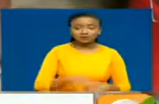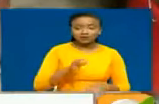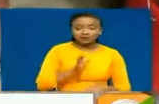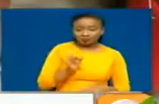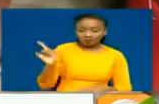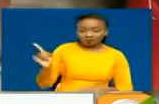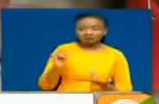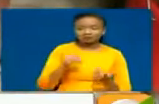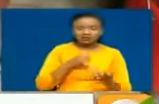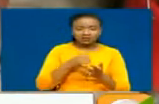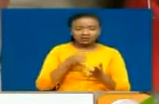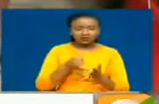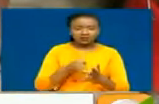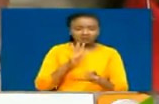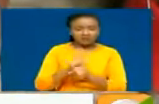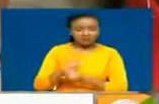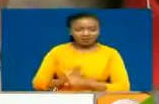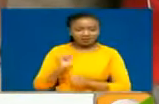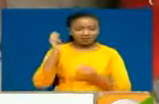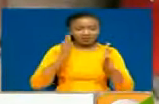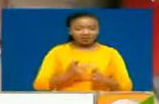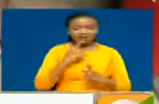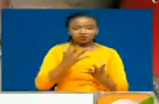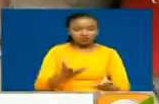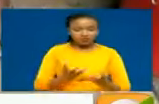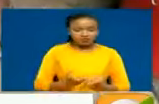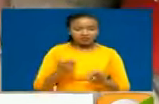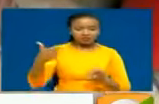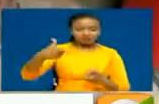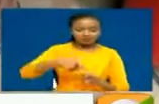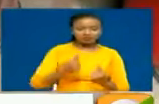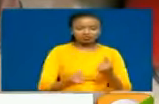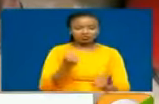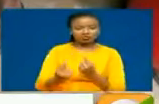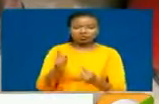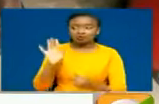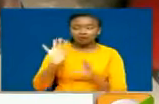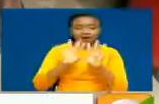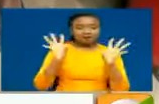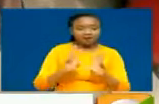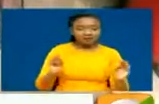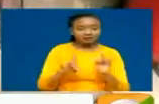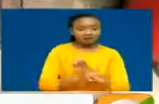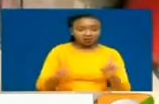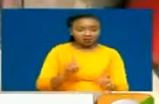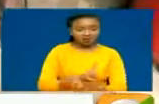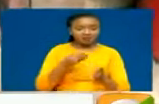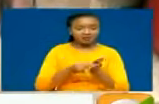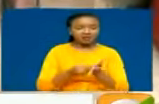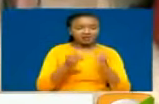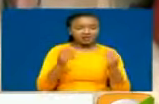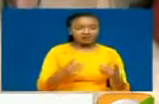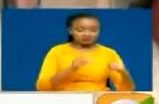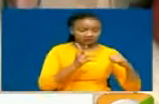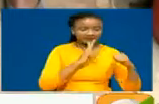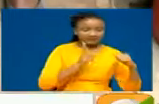Mercy is among hundreds of Kenyans who rely on kerosene for cooking. Her monthly budget on foodstuff ranges